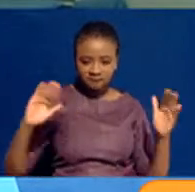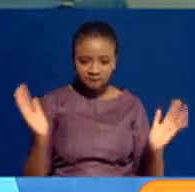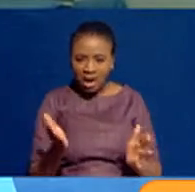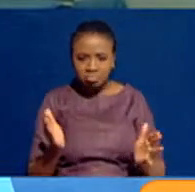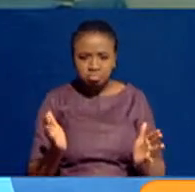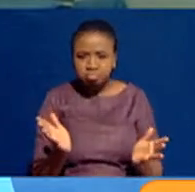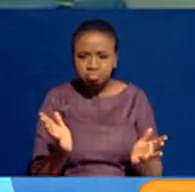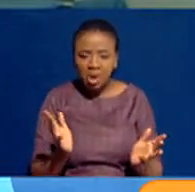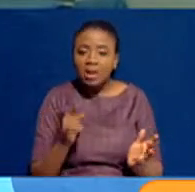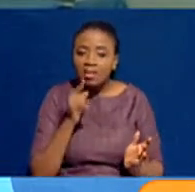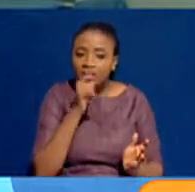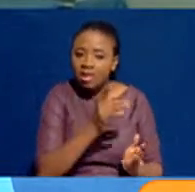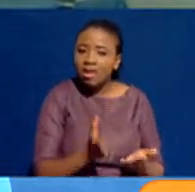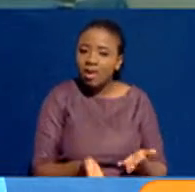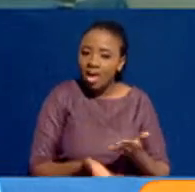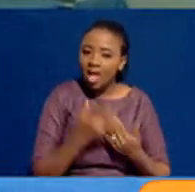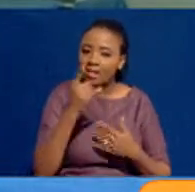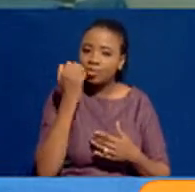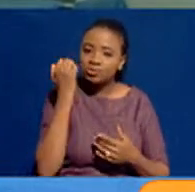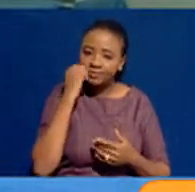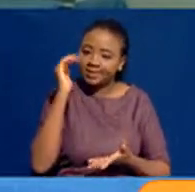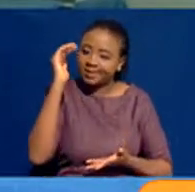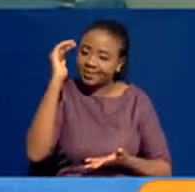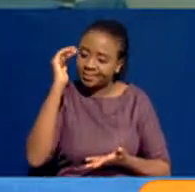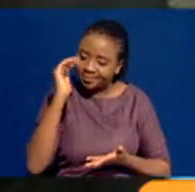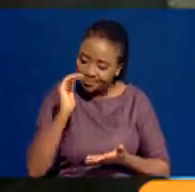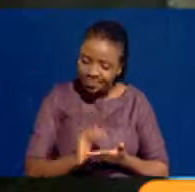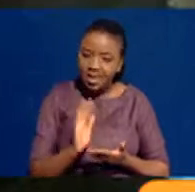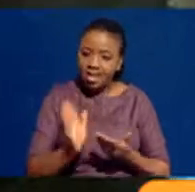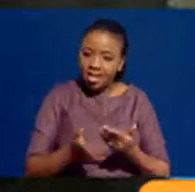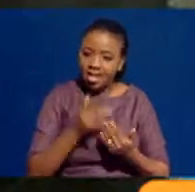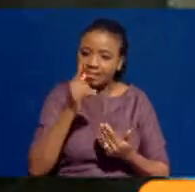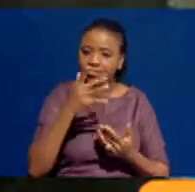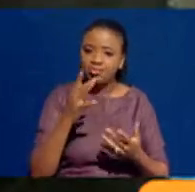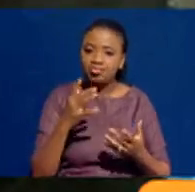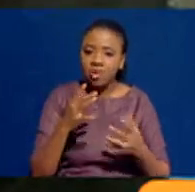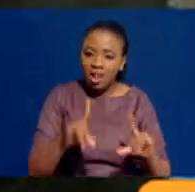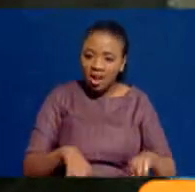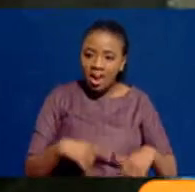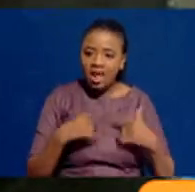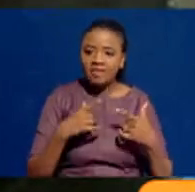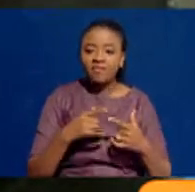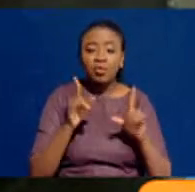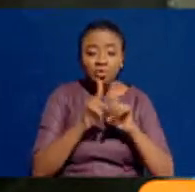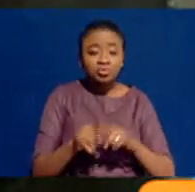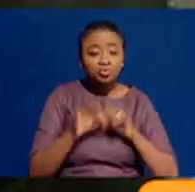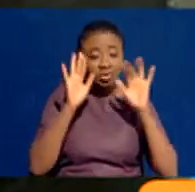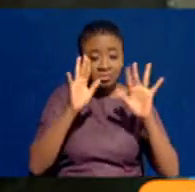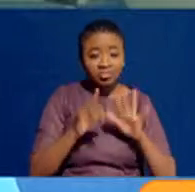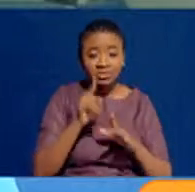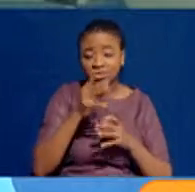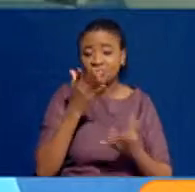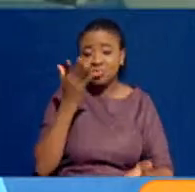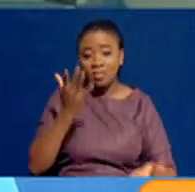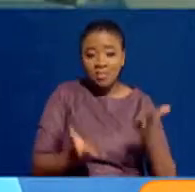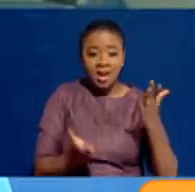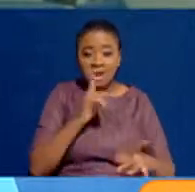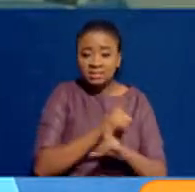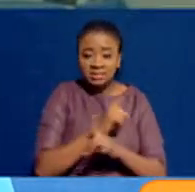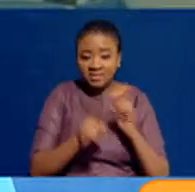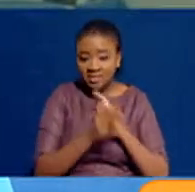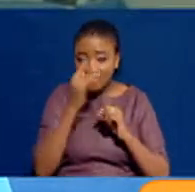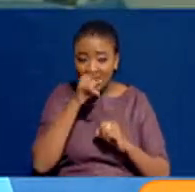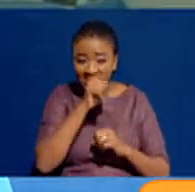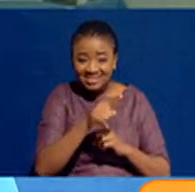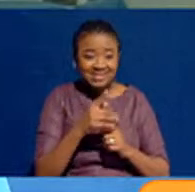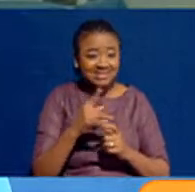avoid diseases that can affect your quality of life. You know, you also now have to balance the risks and the benefits, because this surgery is also not